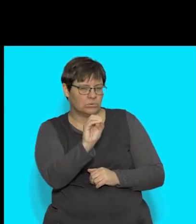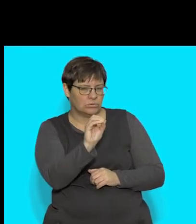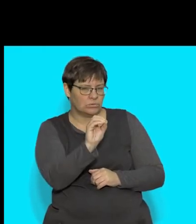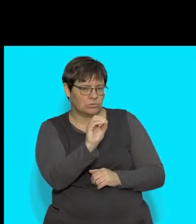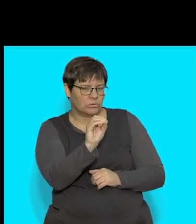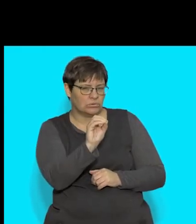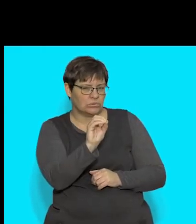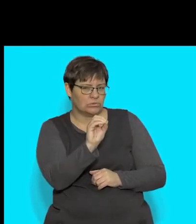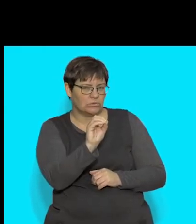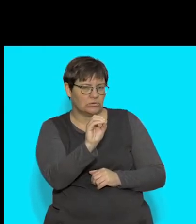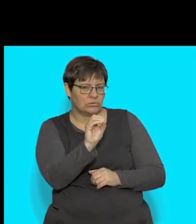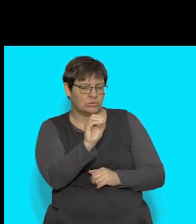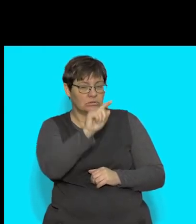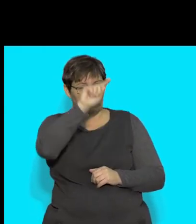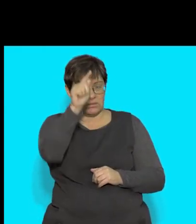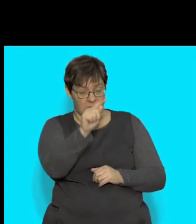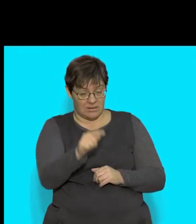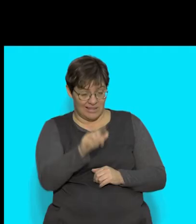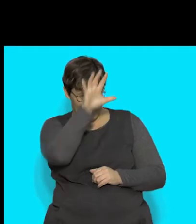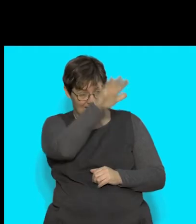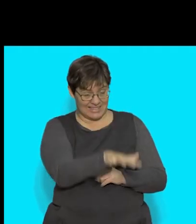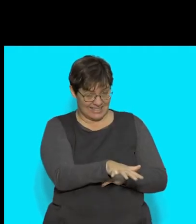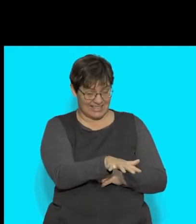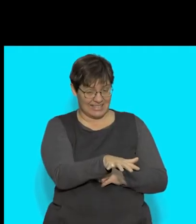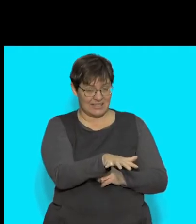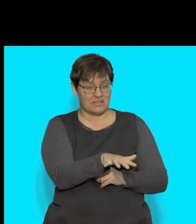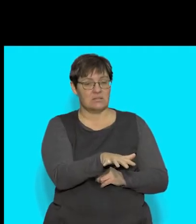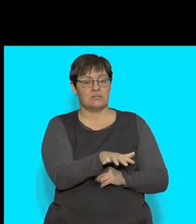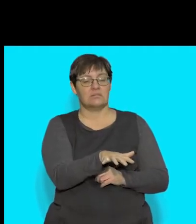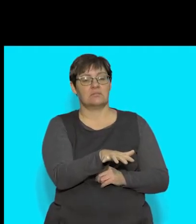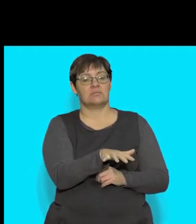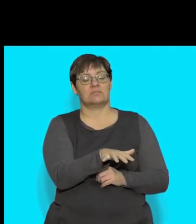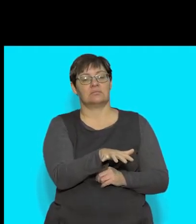this list over here, if I have to put a